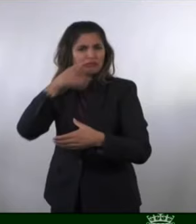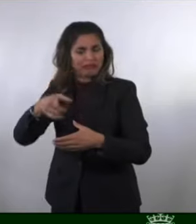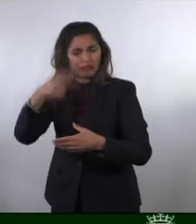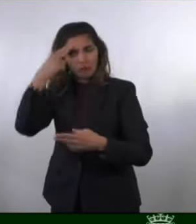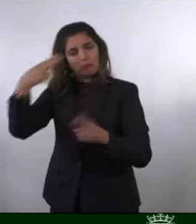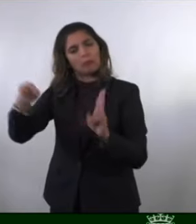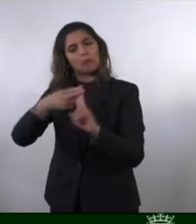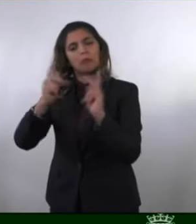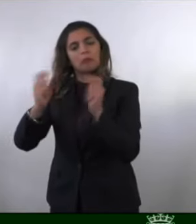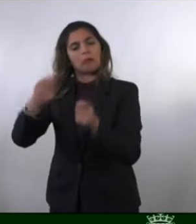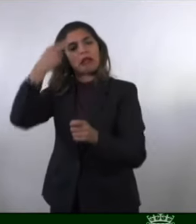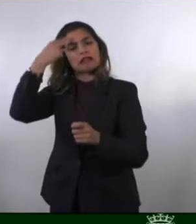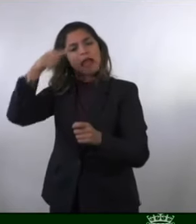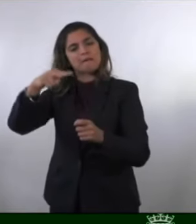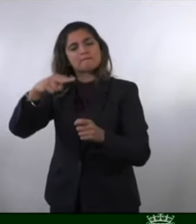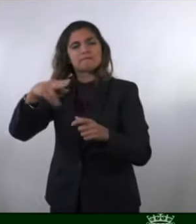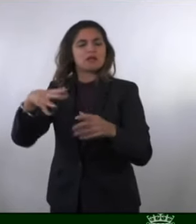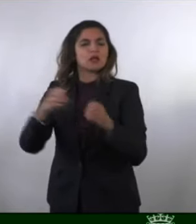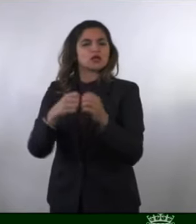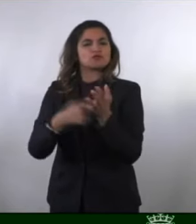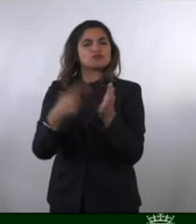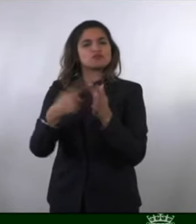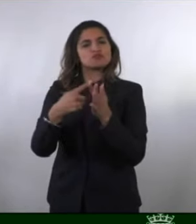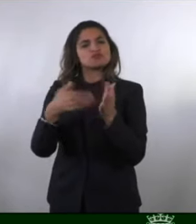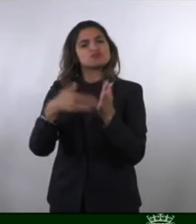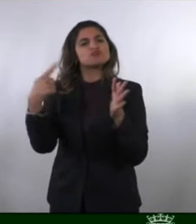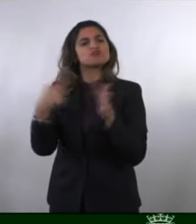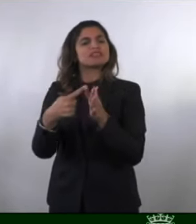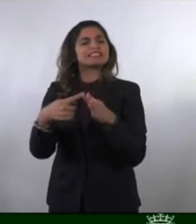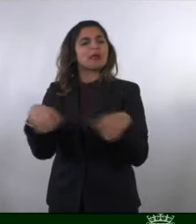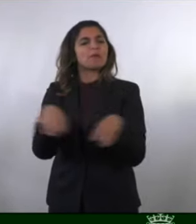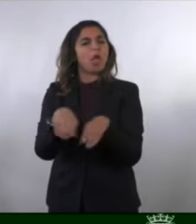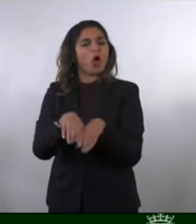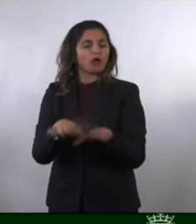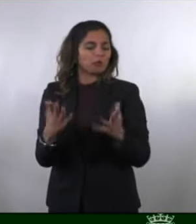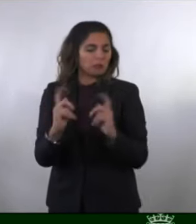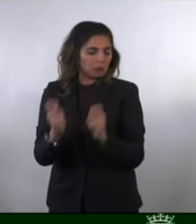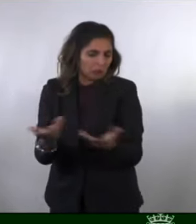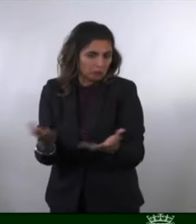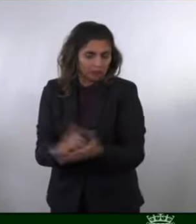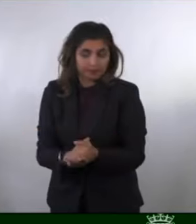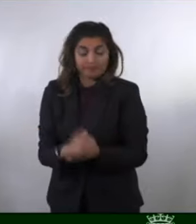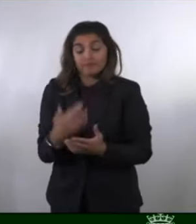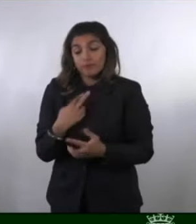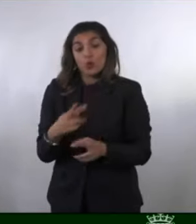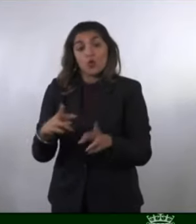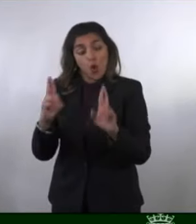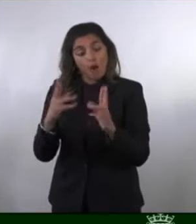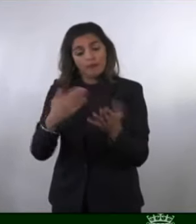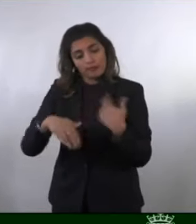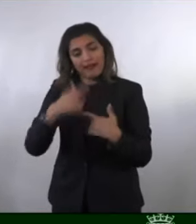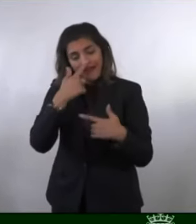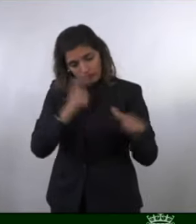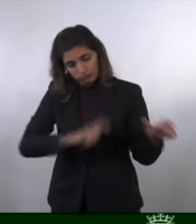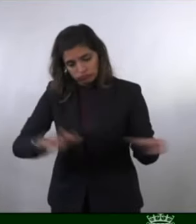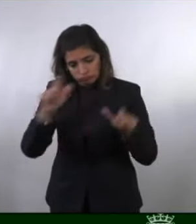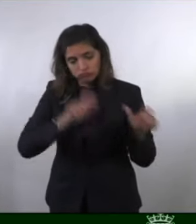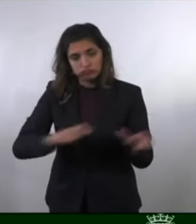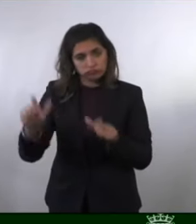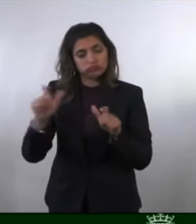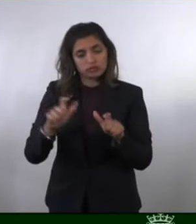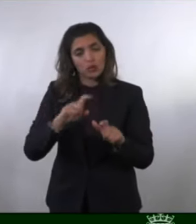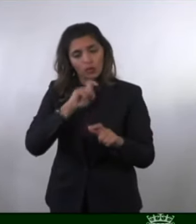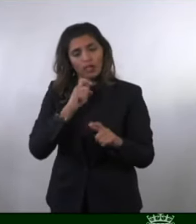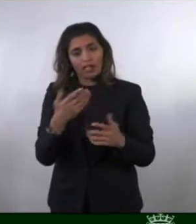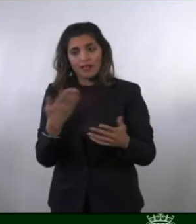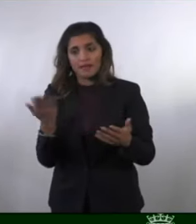was, from memory. And let's hope that we're able to get the hospitality sector going across the country